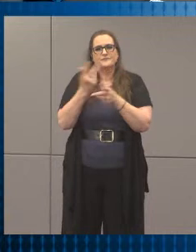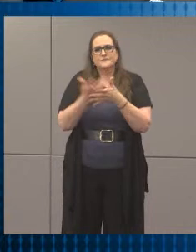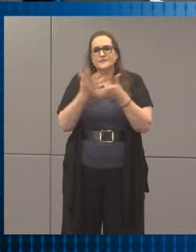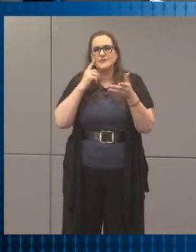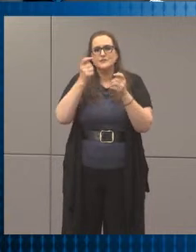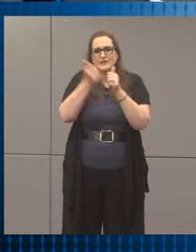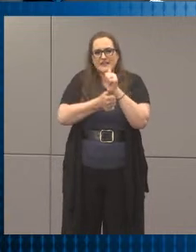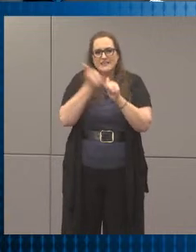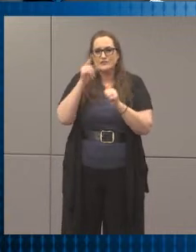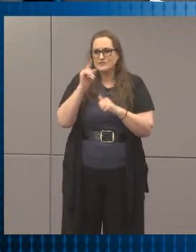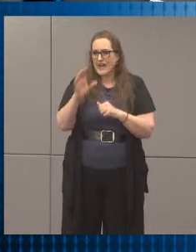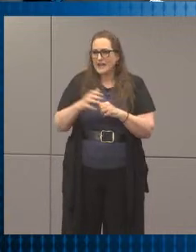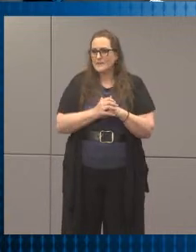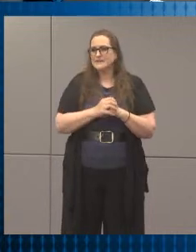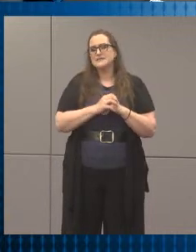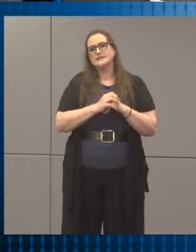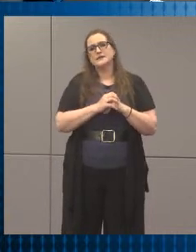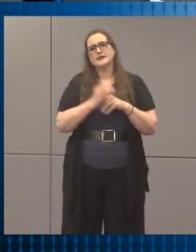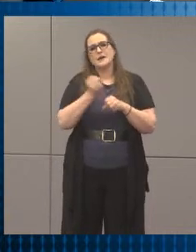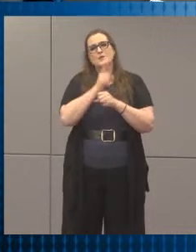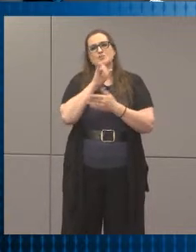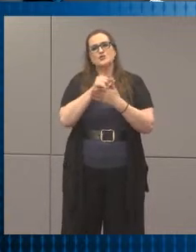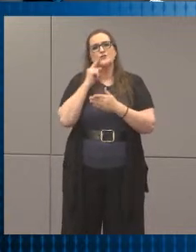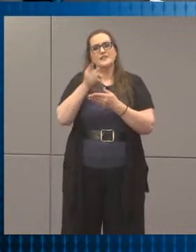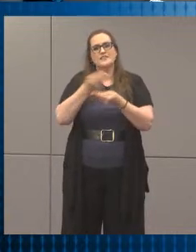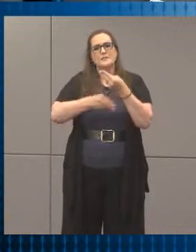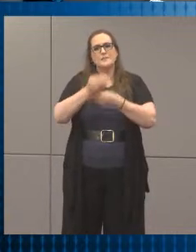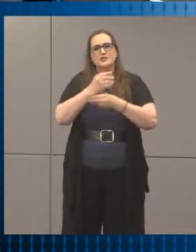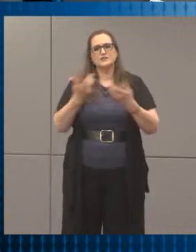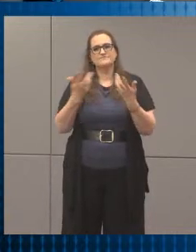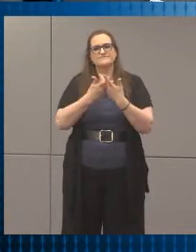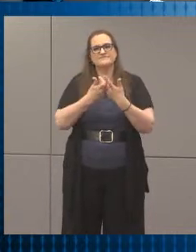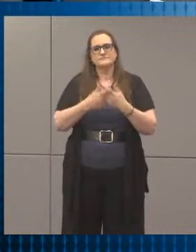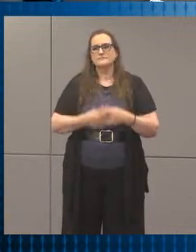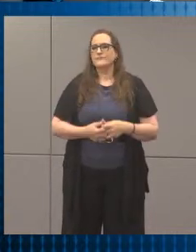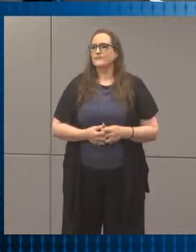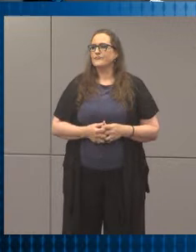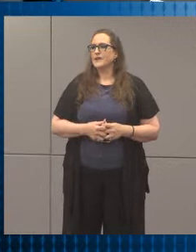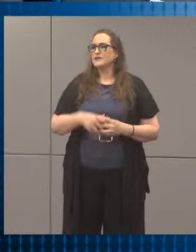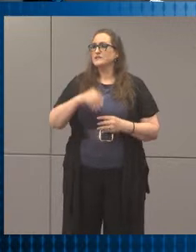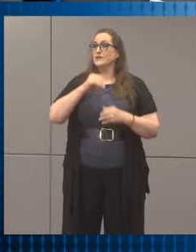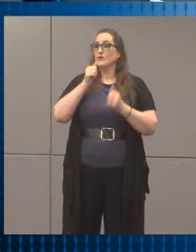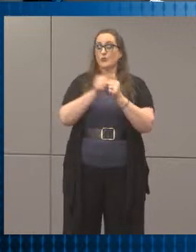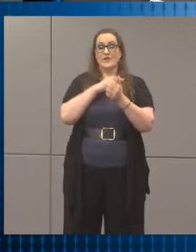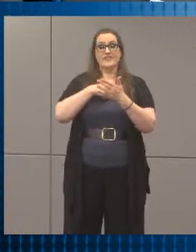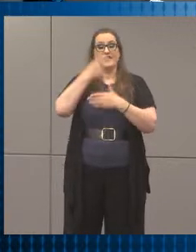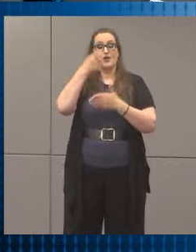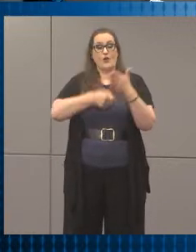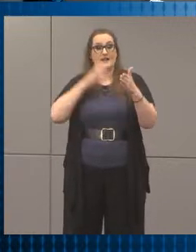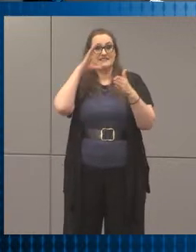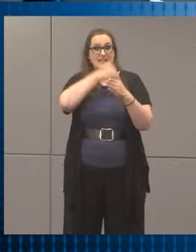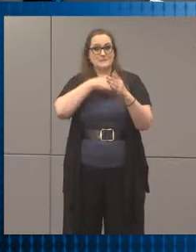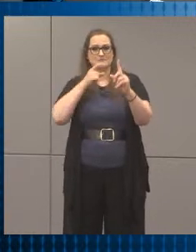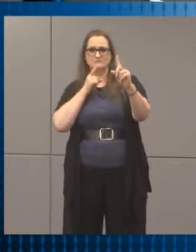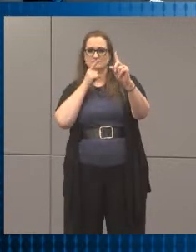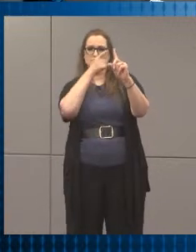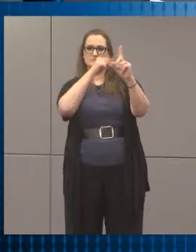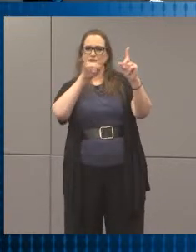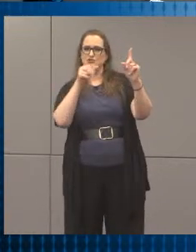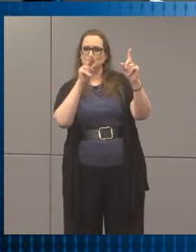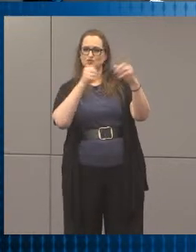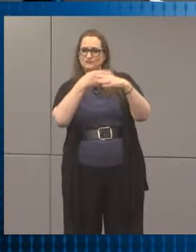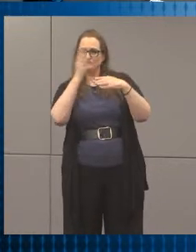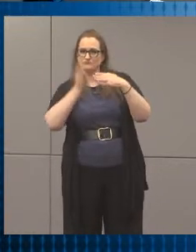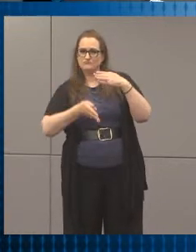the documents and make sure that we're on budget with that. So with that cost estimate, we are targeting June